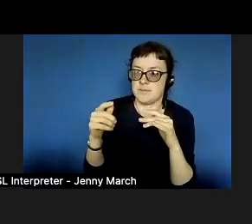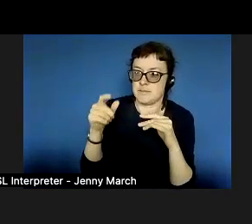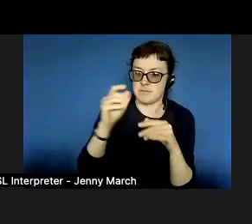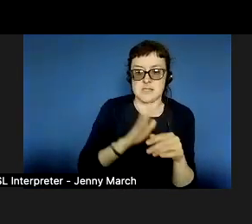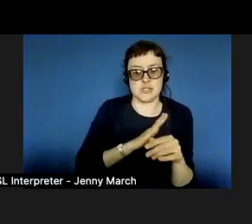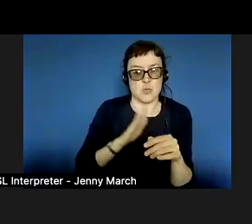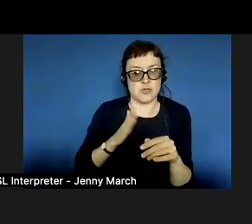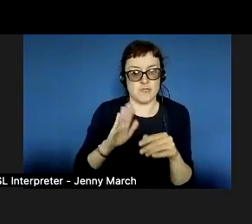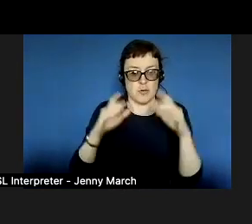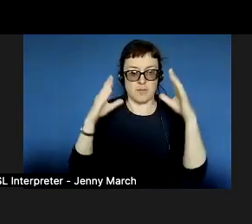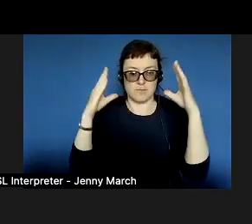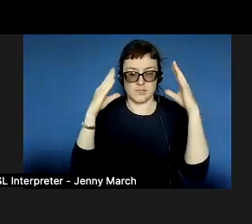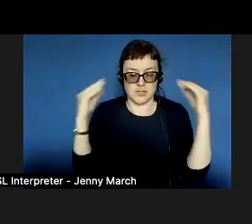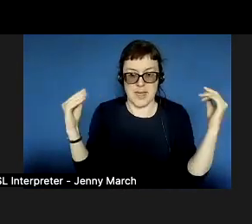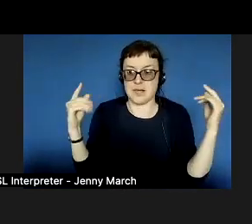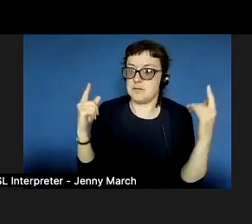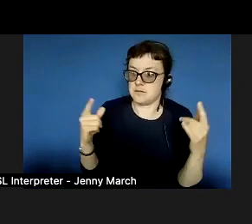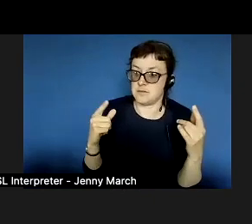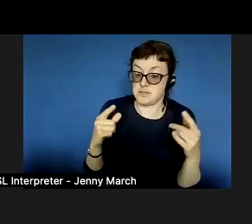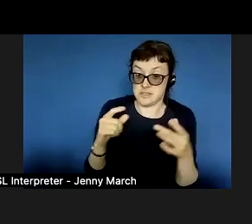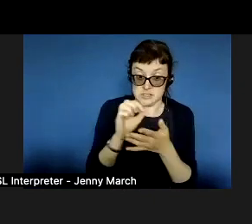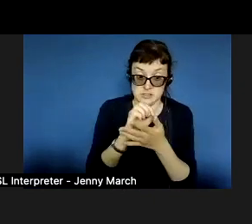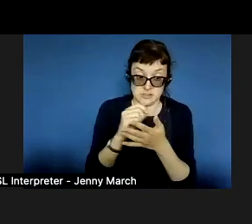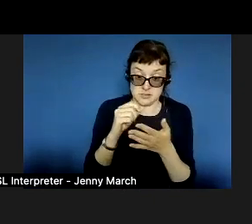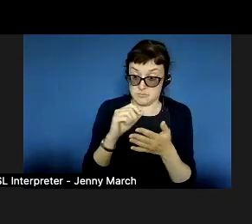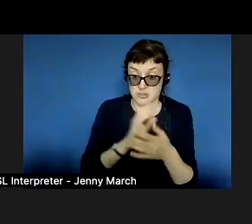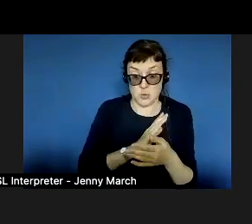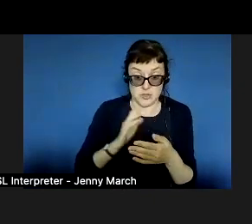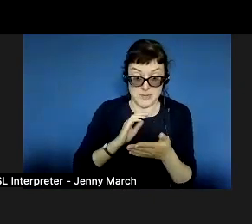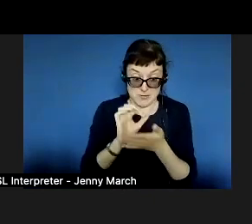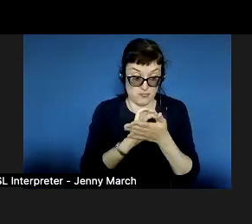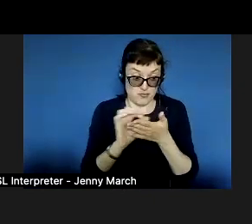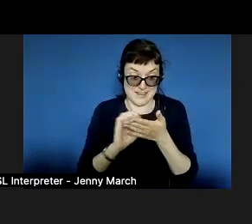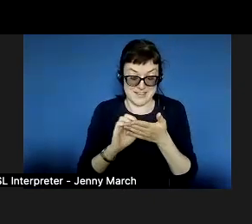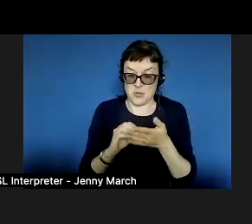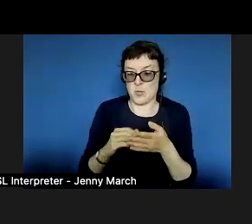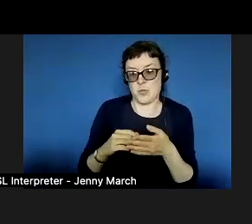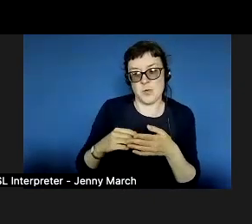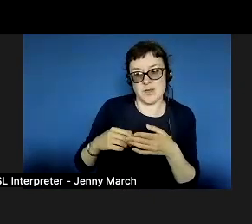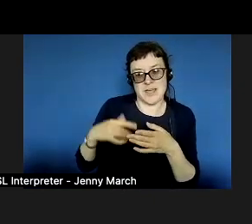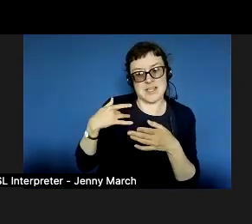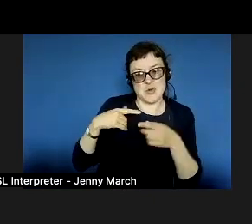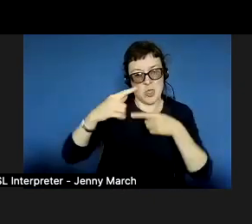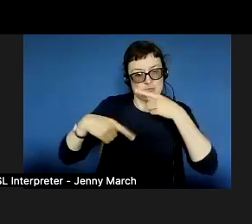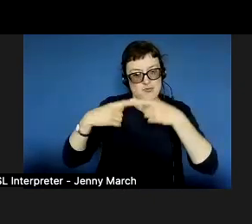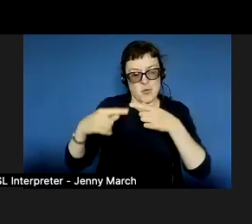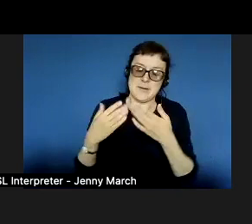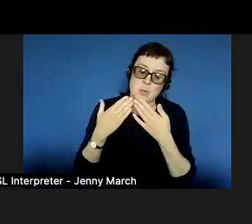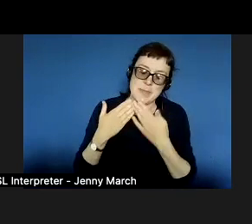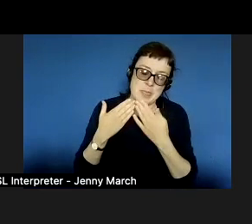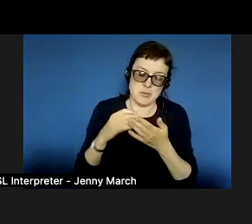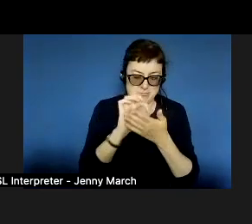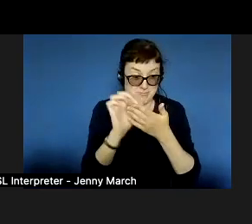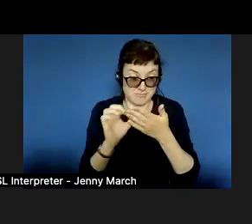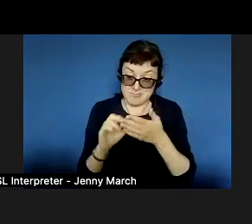soldier, and the soldier had written him a letter like thanking him on a piece of toilet roll, and he'd kept that. So that was also kind of part